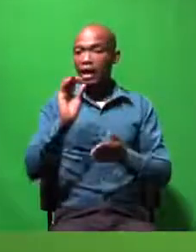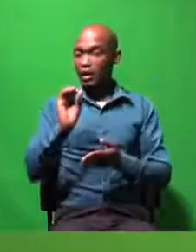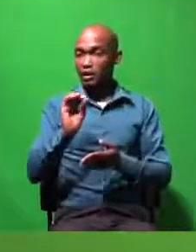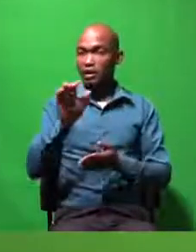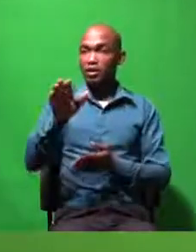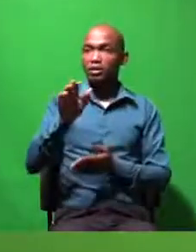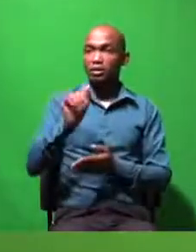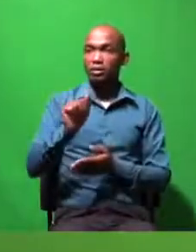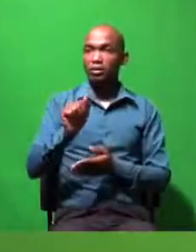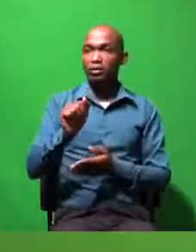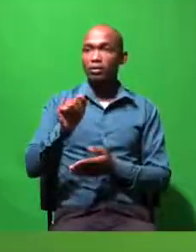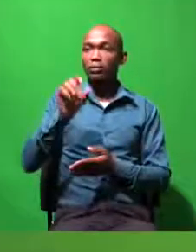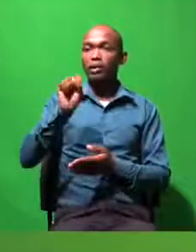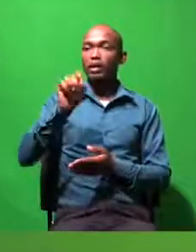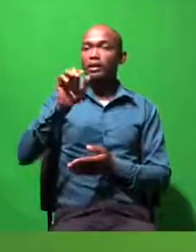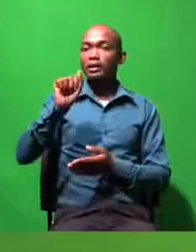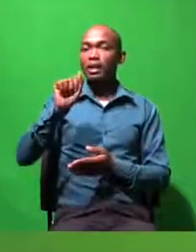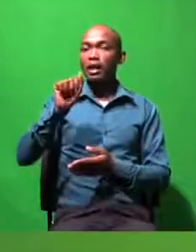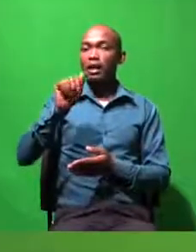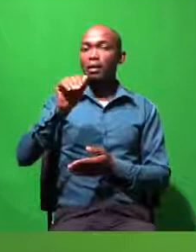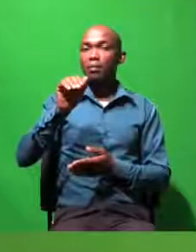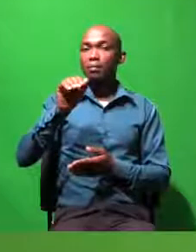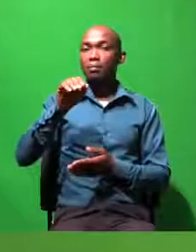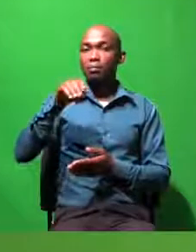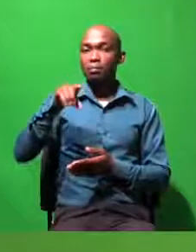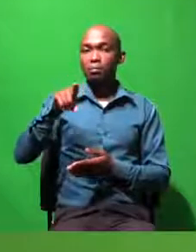Supplemental. All of you say supplemental angles.